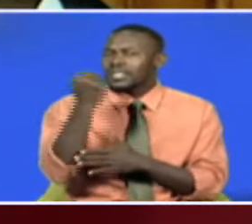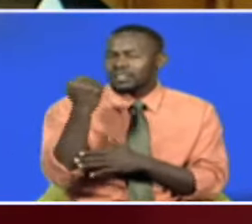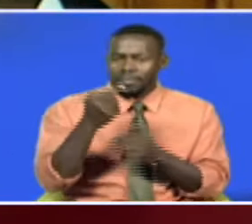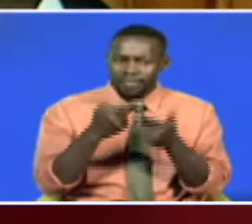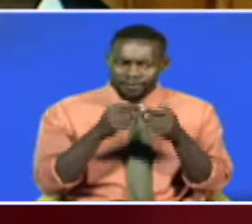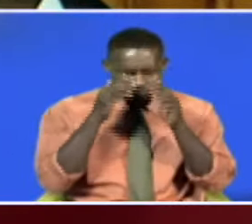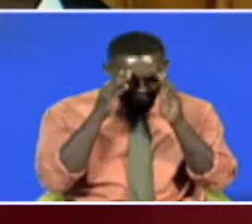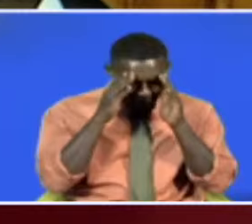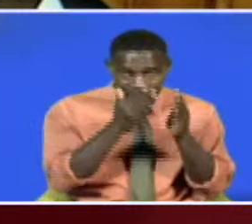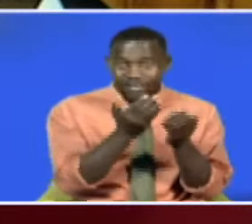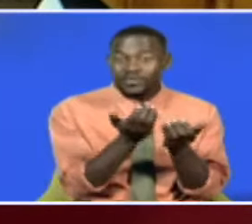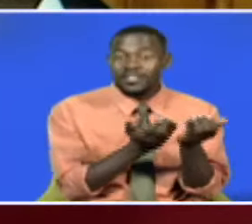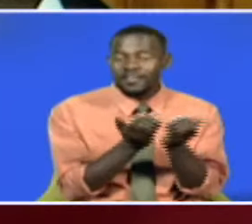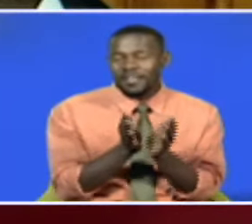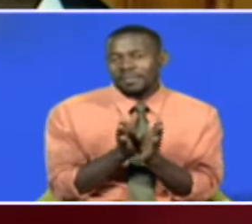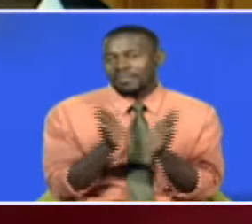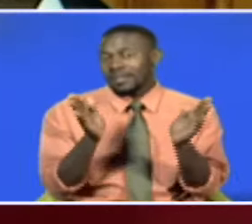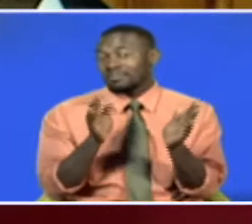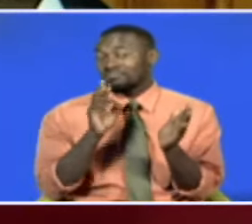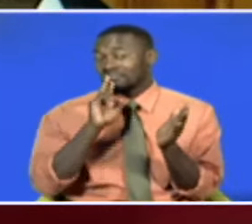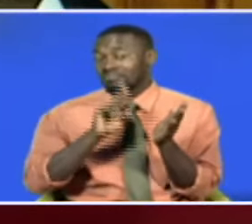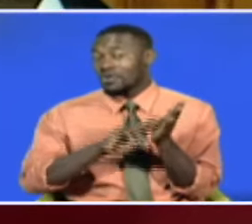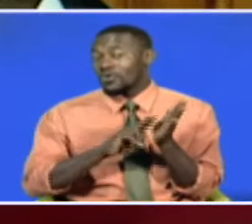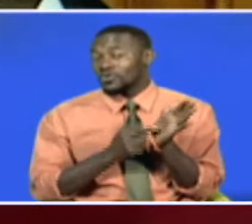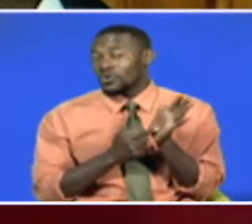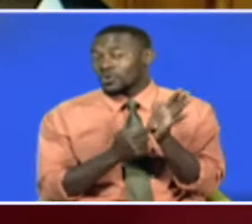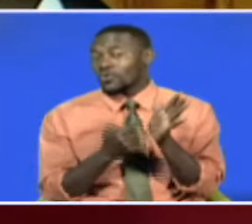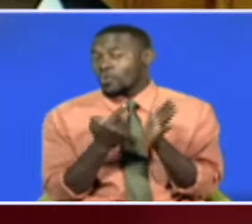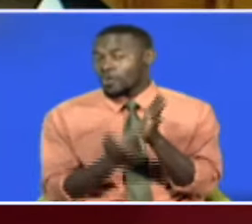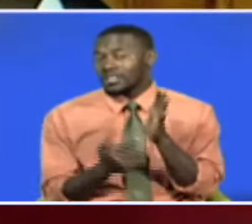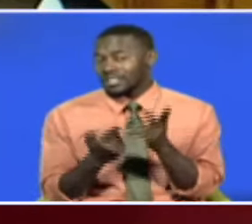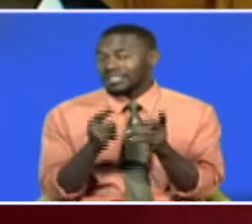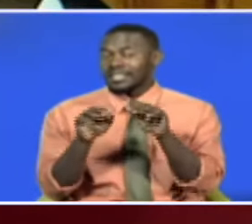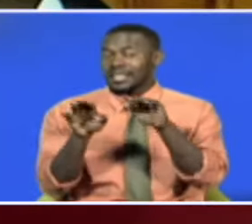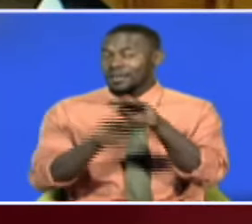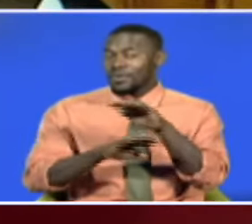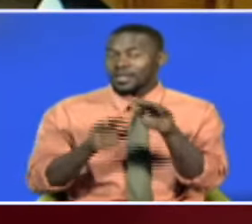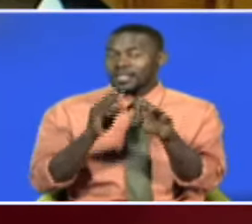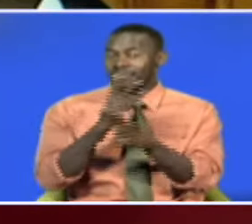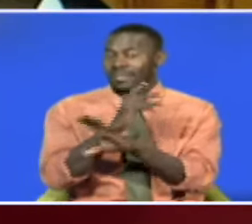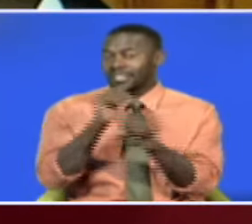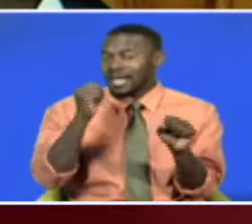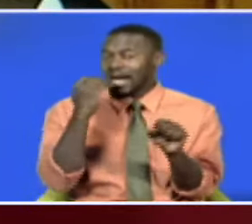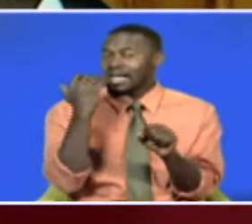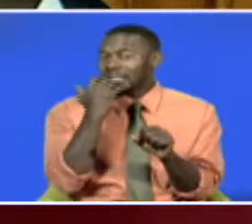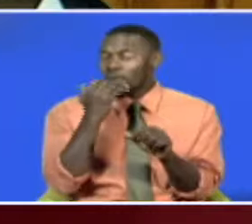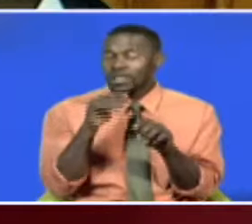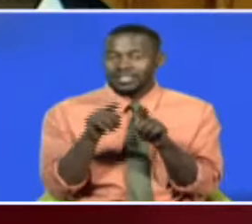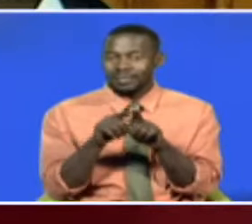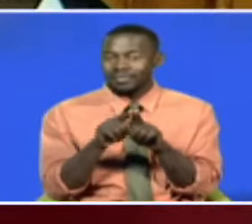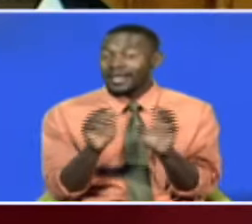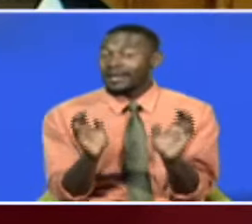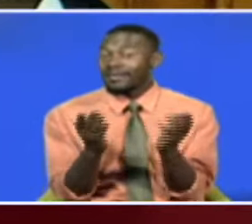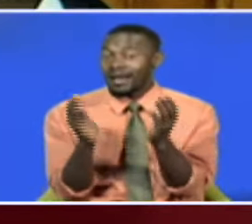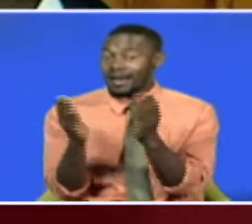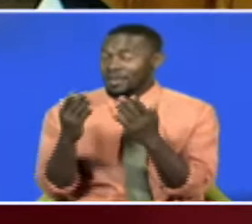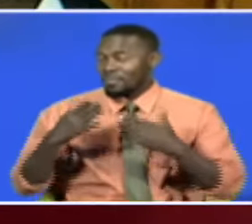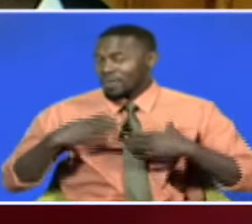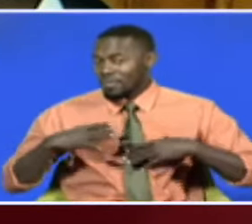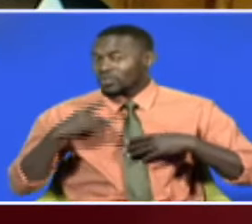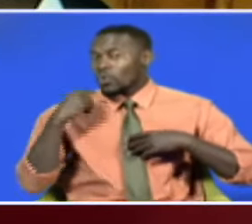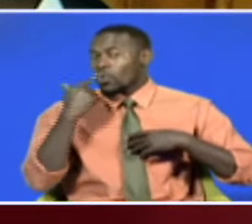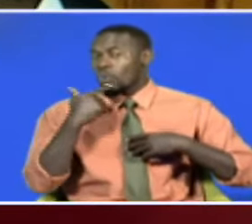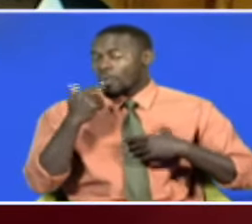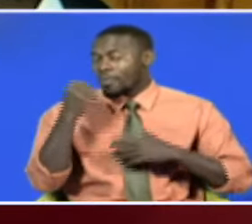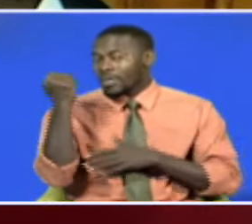instead. As Clement Masombo reports, Deputy President Rigathi Gachagua has also urged those politicking to direct